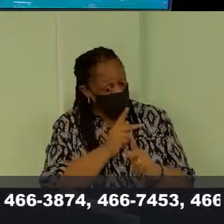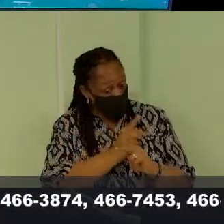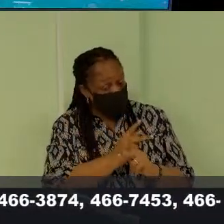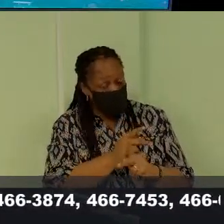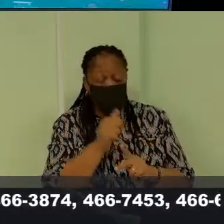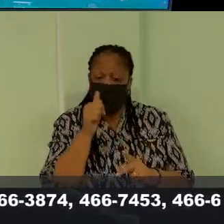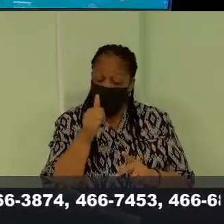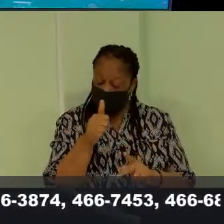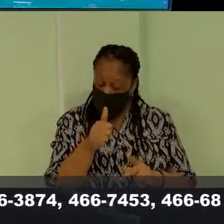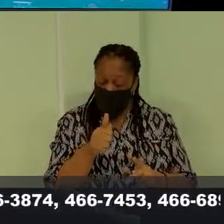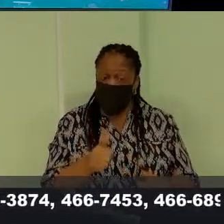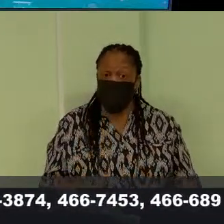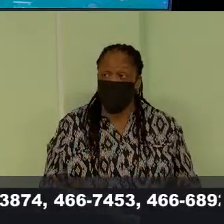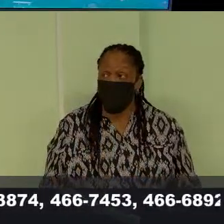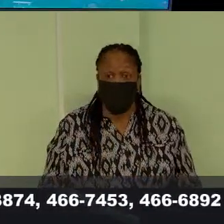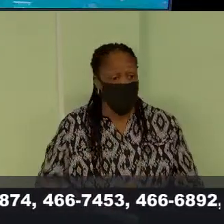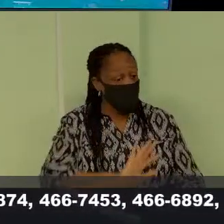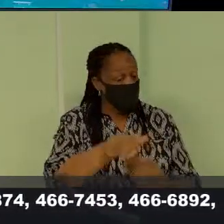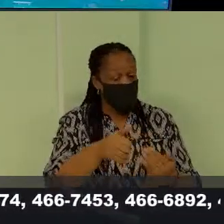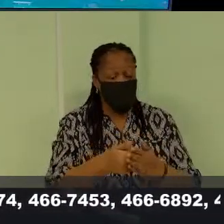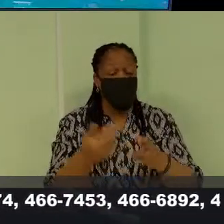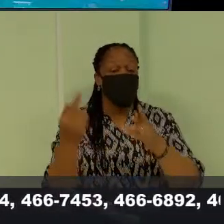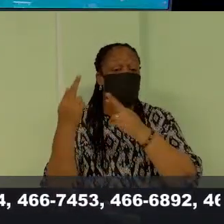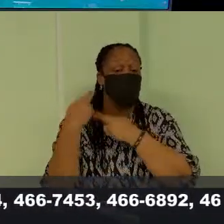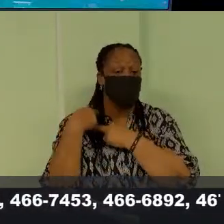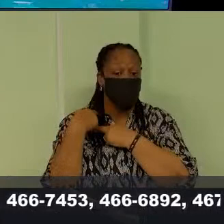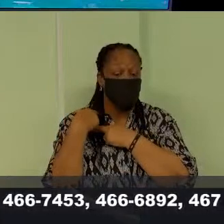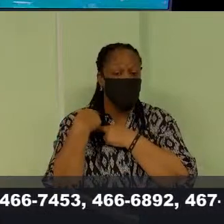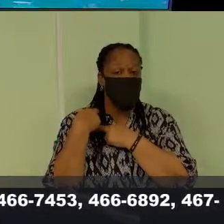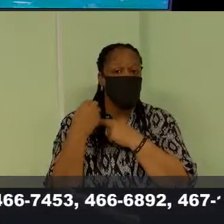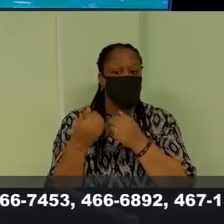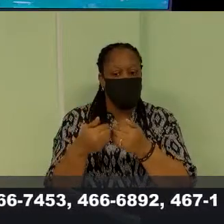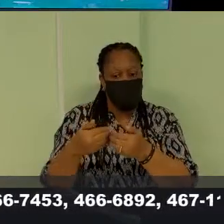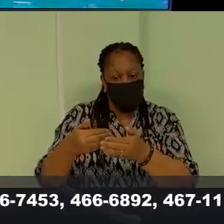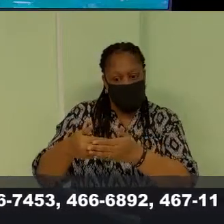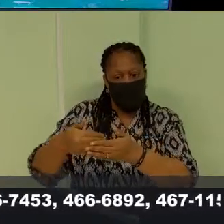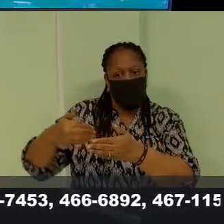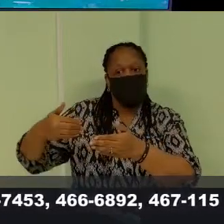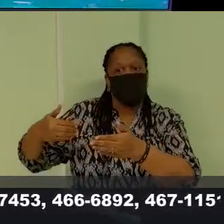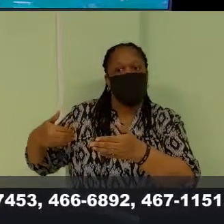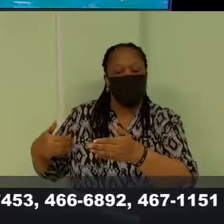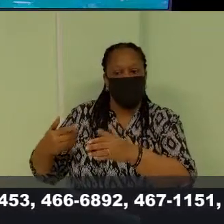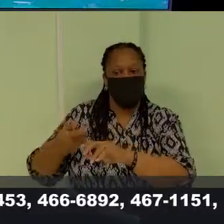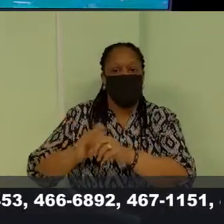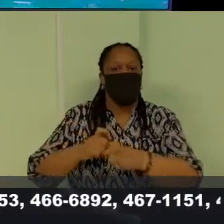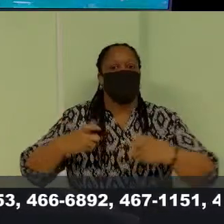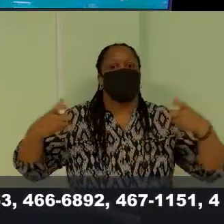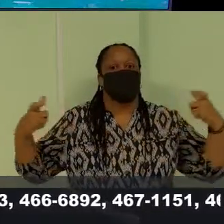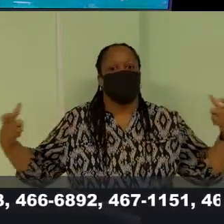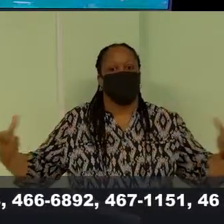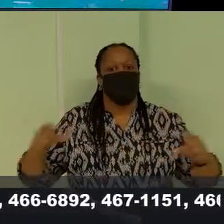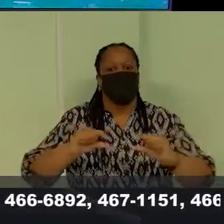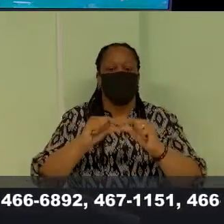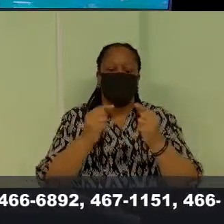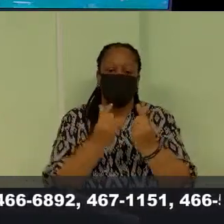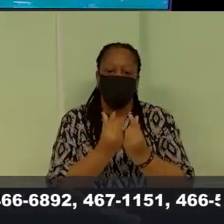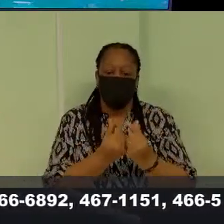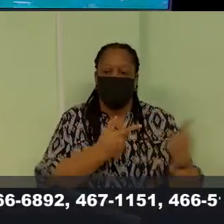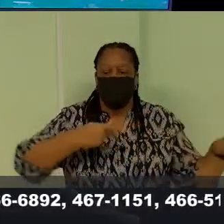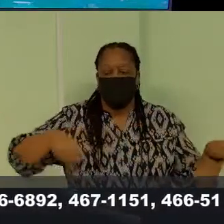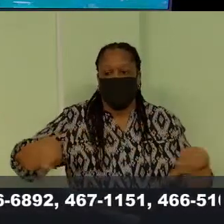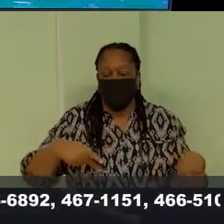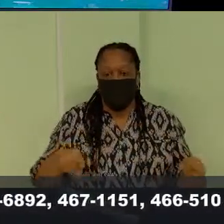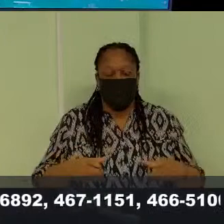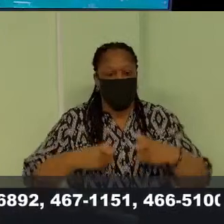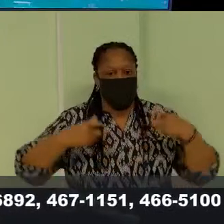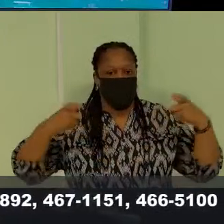earlier, we all have a responsibility to avoid crowds and mass gatherings, and that's the